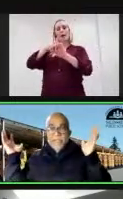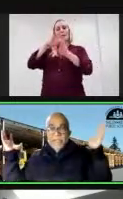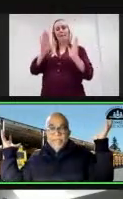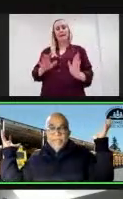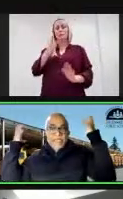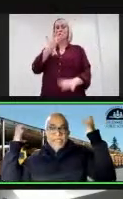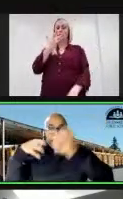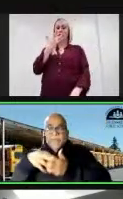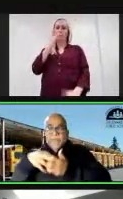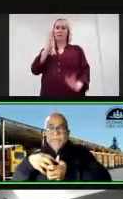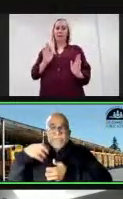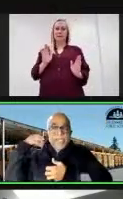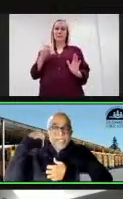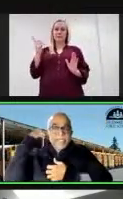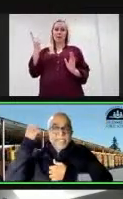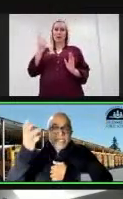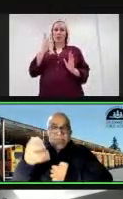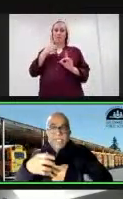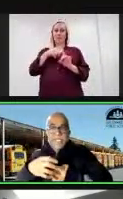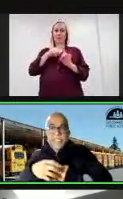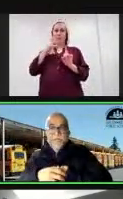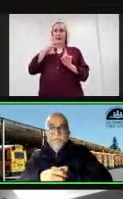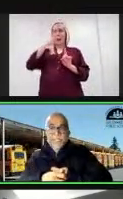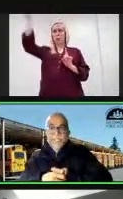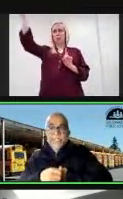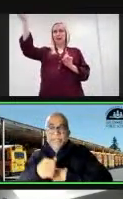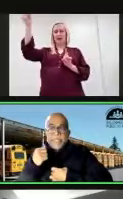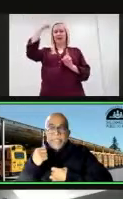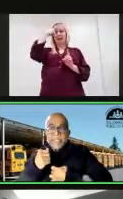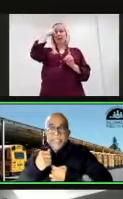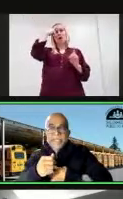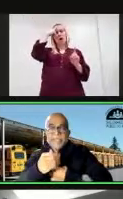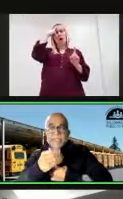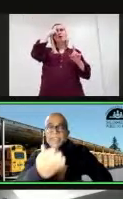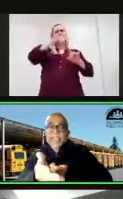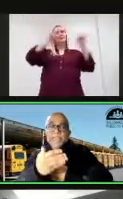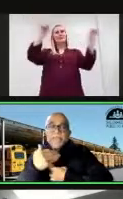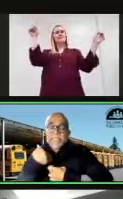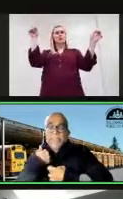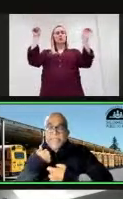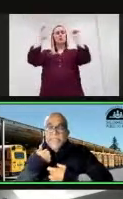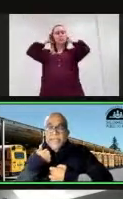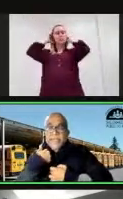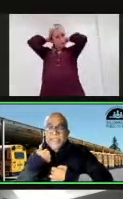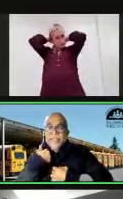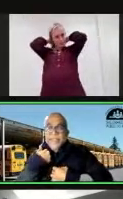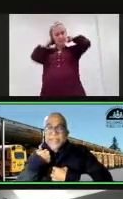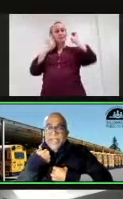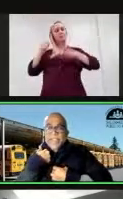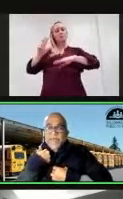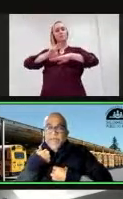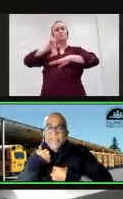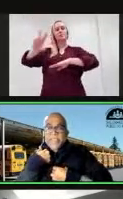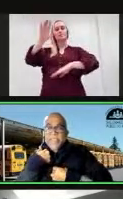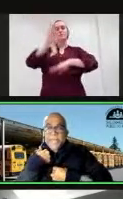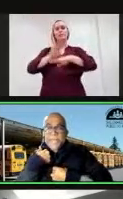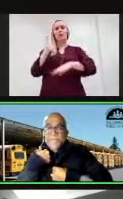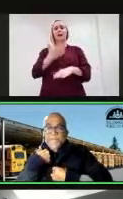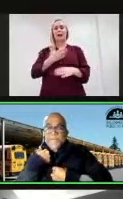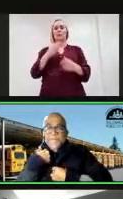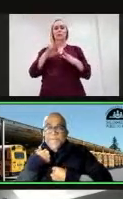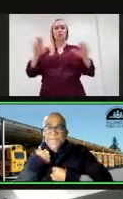preferably someone coming from outside and thinking outside the box and jumping start. This is an investment on our children. That's how I